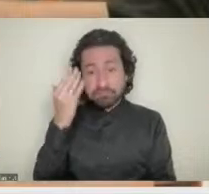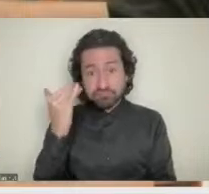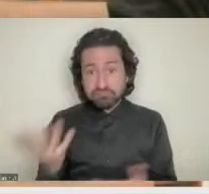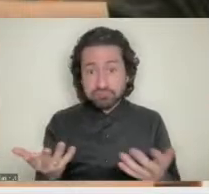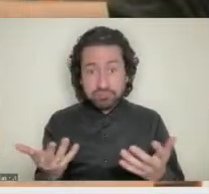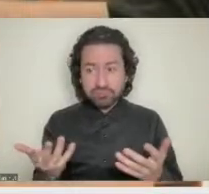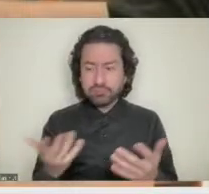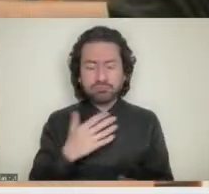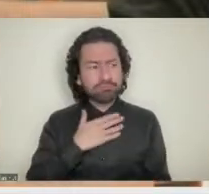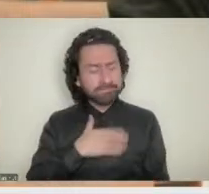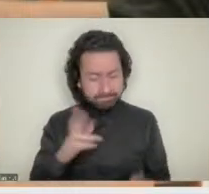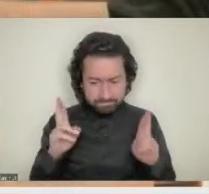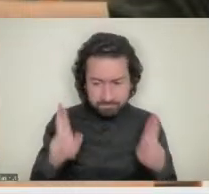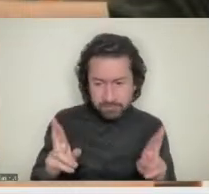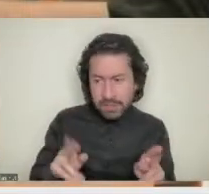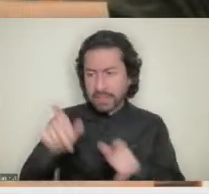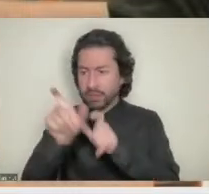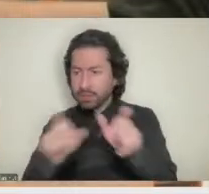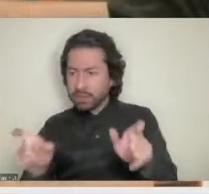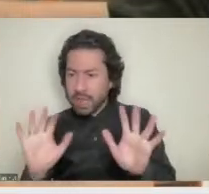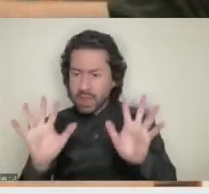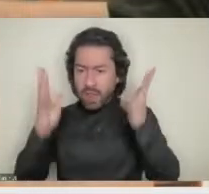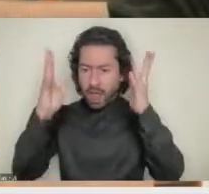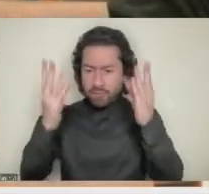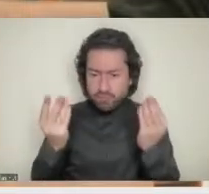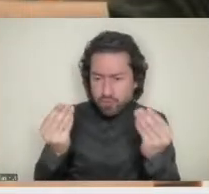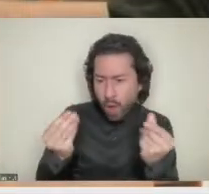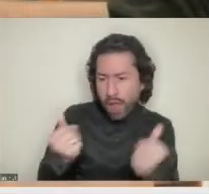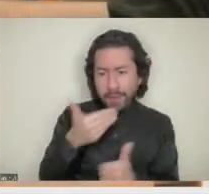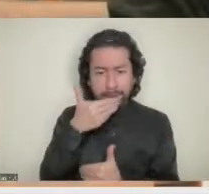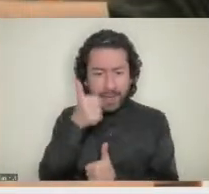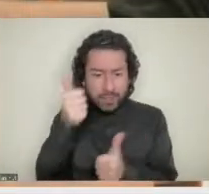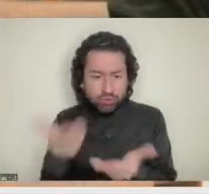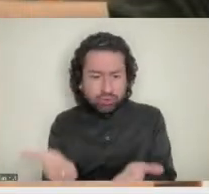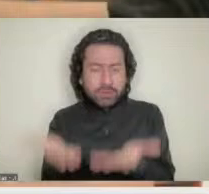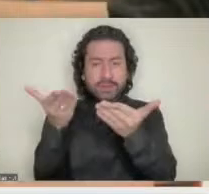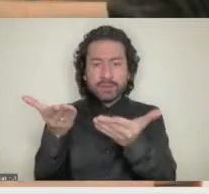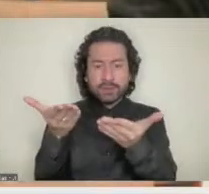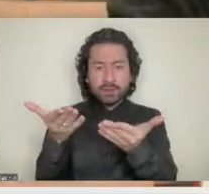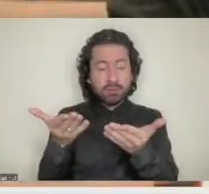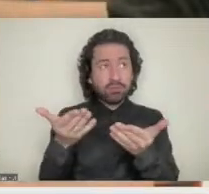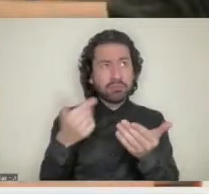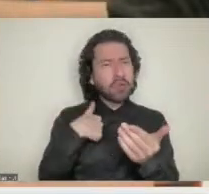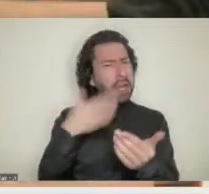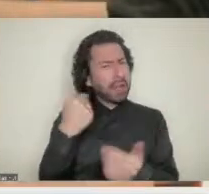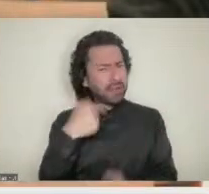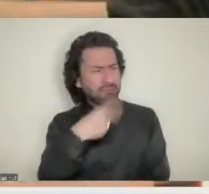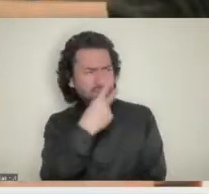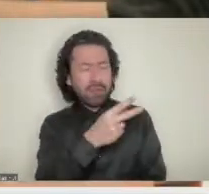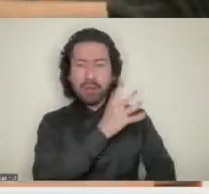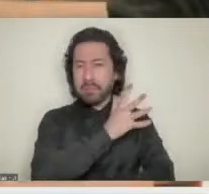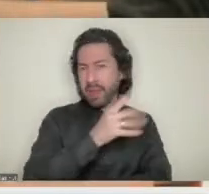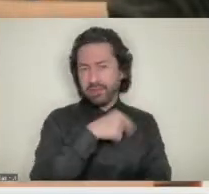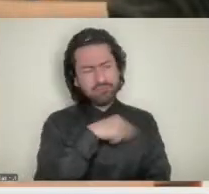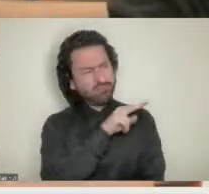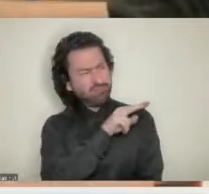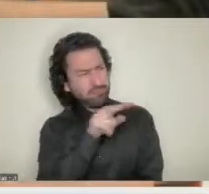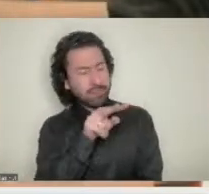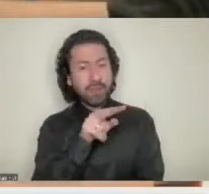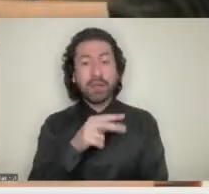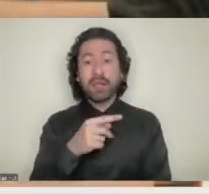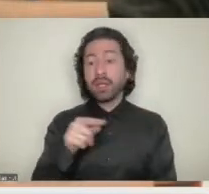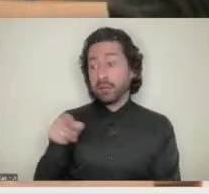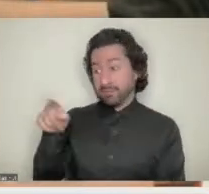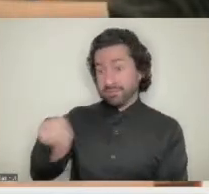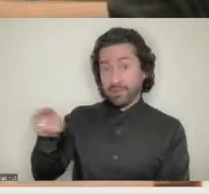It's challenging. It's hard to improve the livelihoods of our citizens. Now, one of the speakers